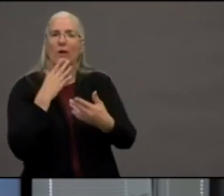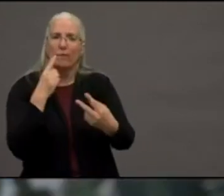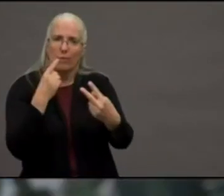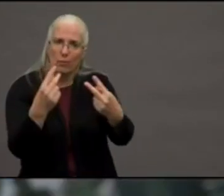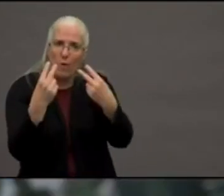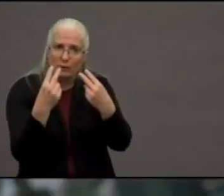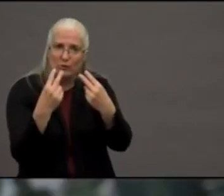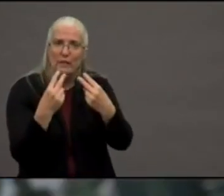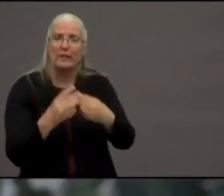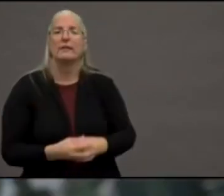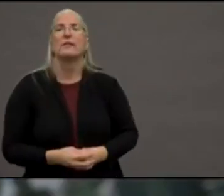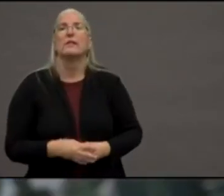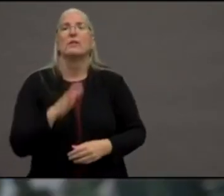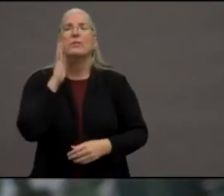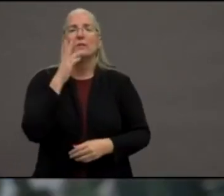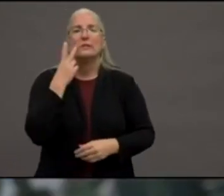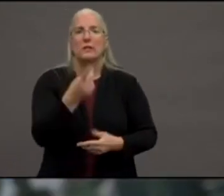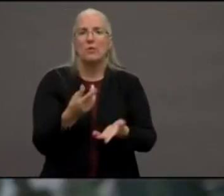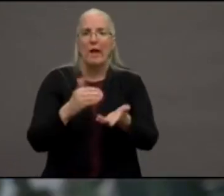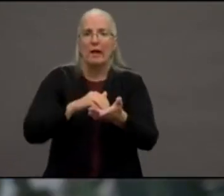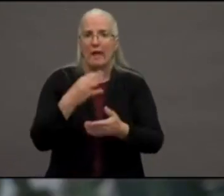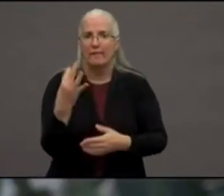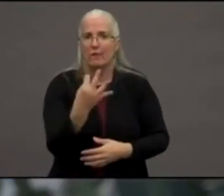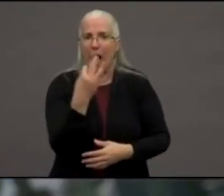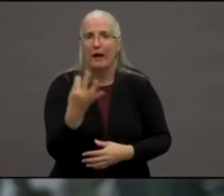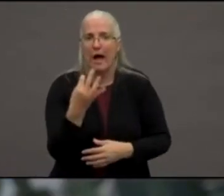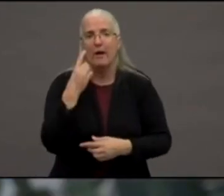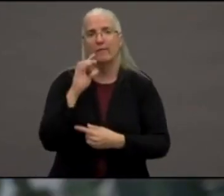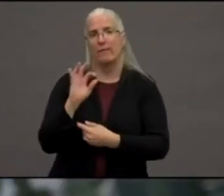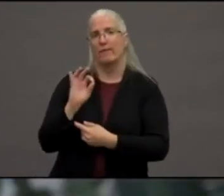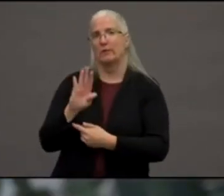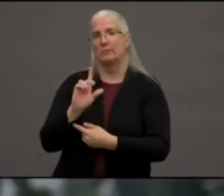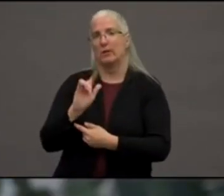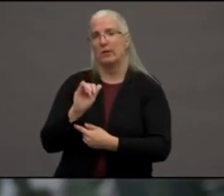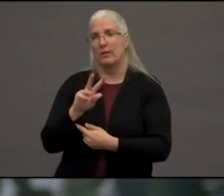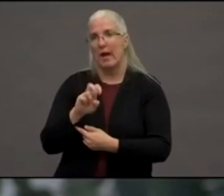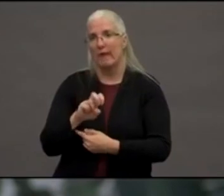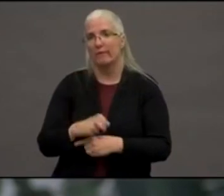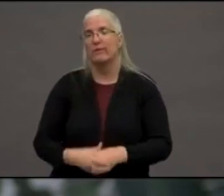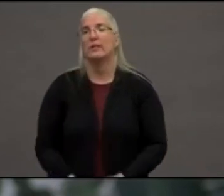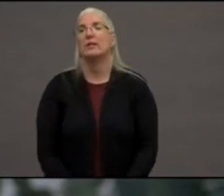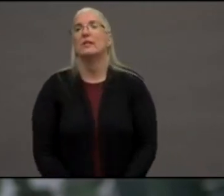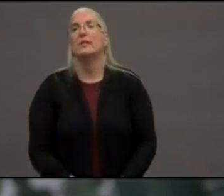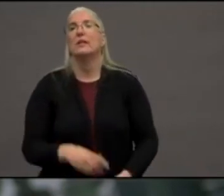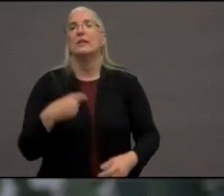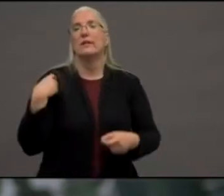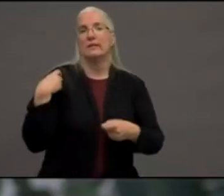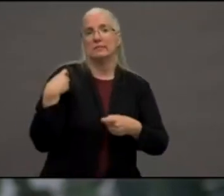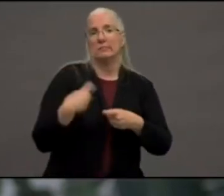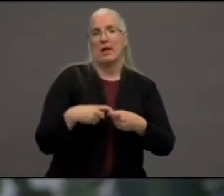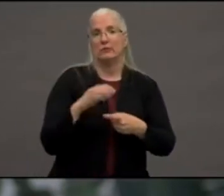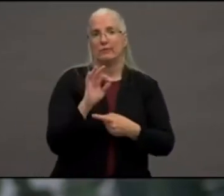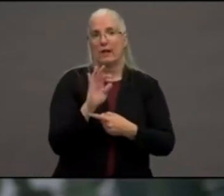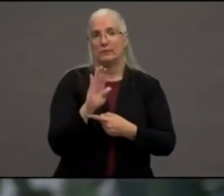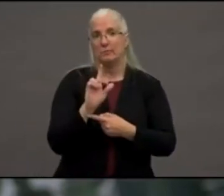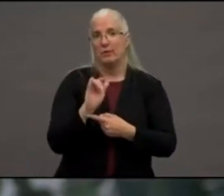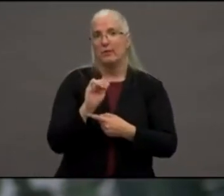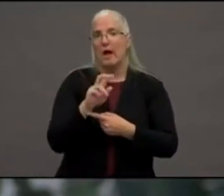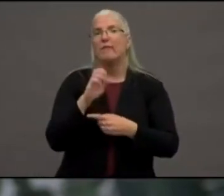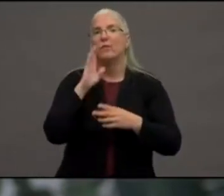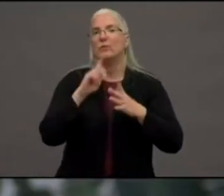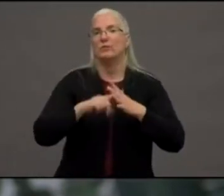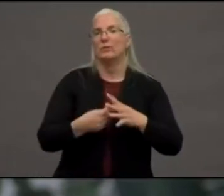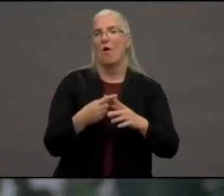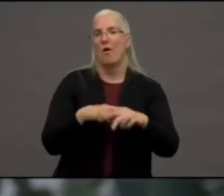Friday at 10 a.m. for Facebook Live. Facebook Live in Spanish comes up at 11 o'clock. And, of course, we have Facebook Live